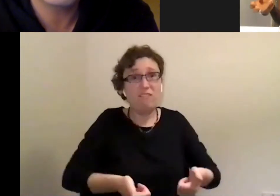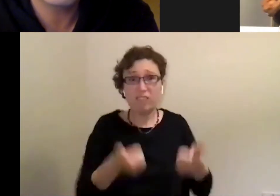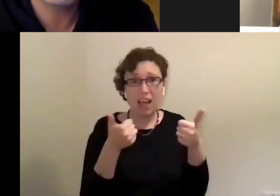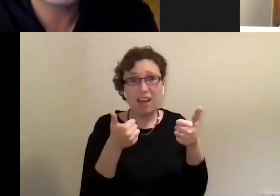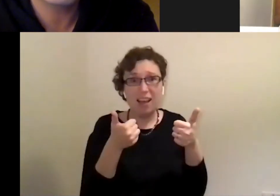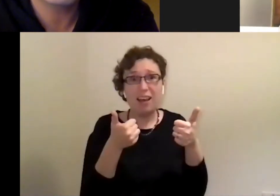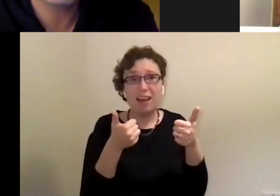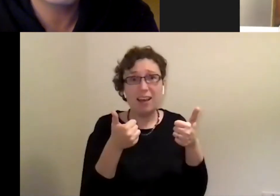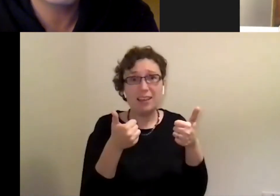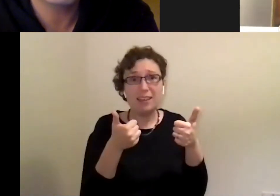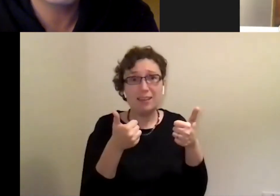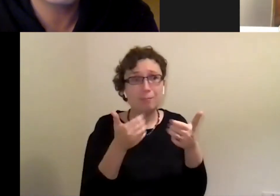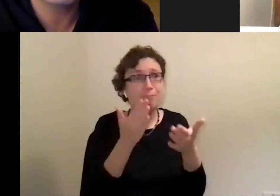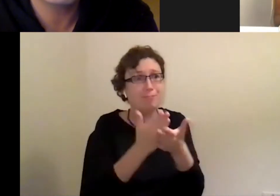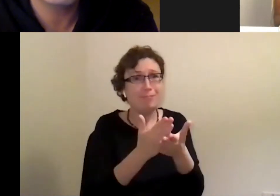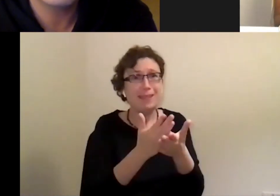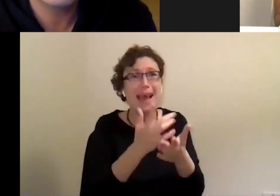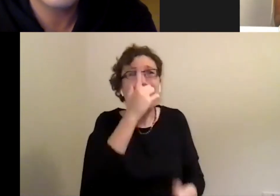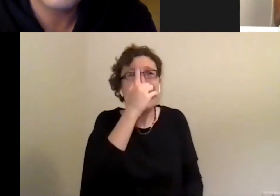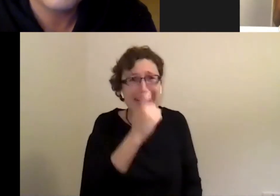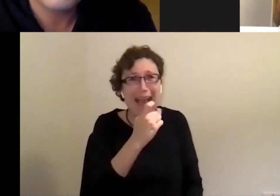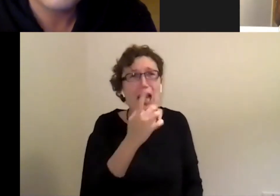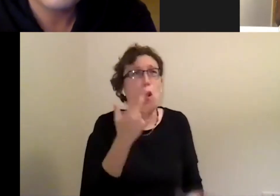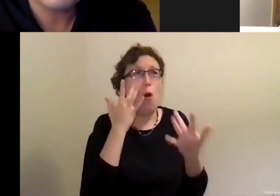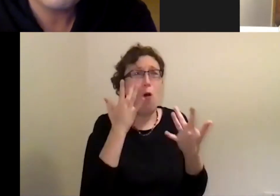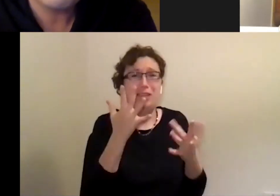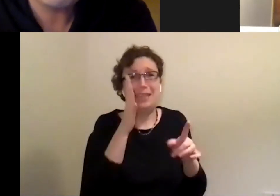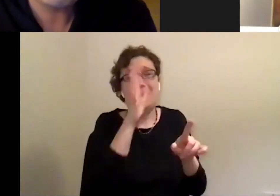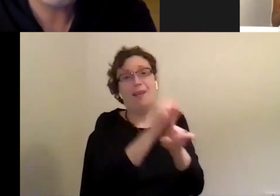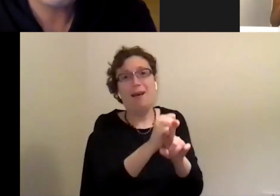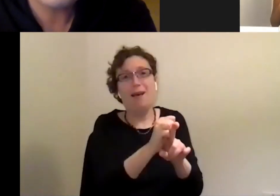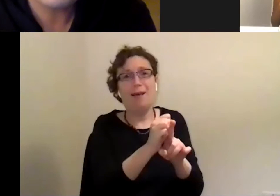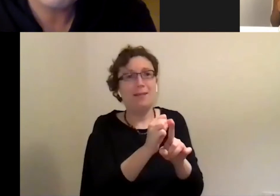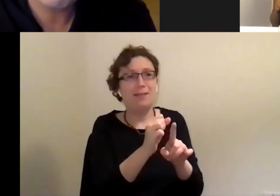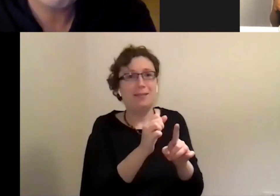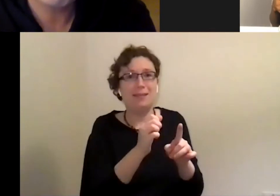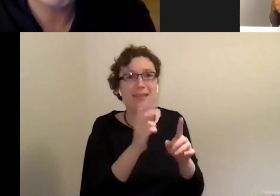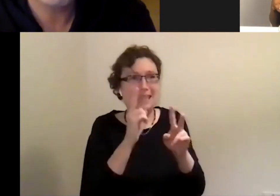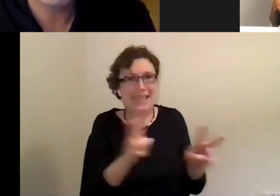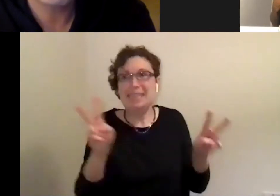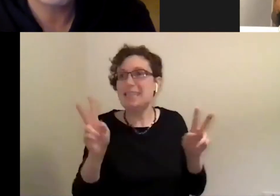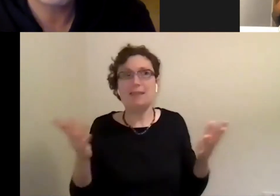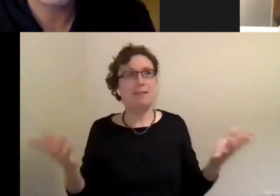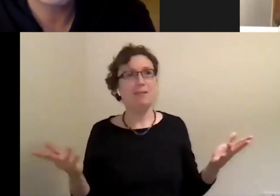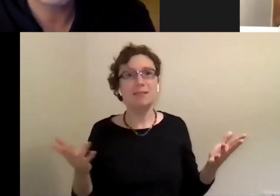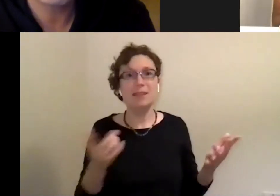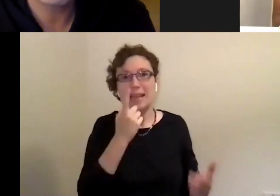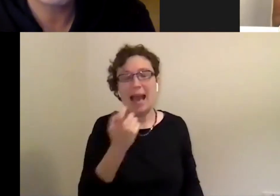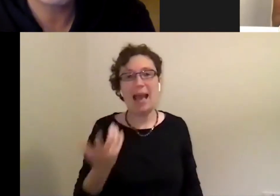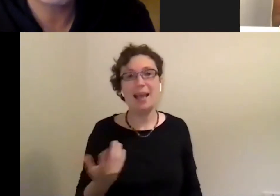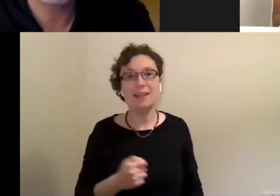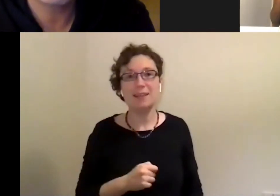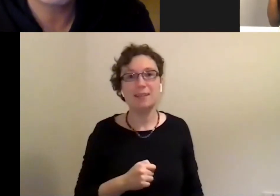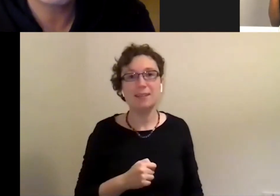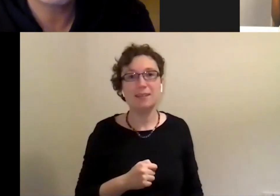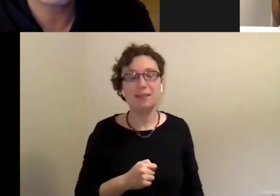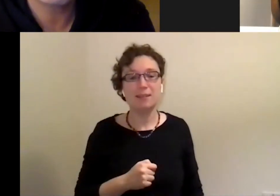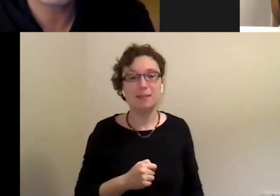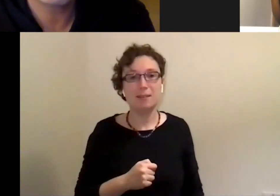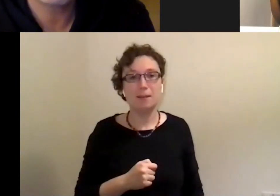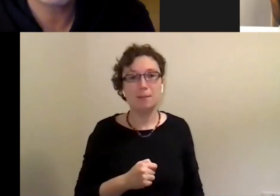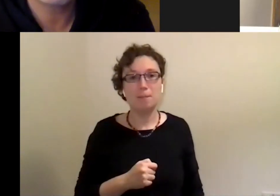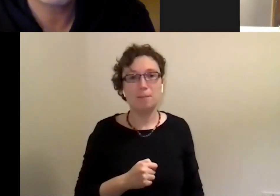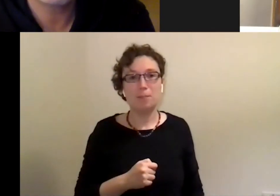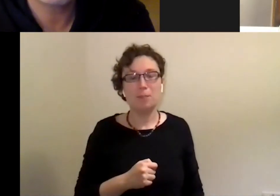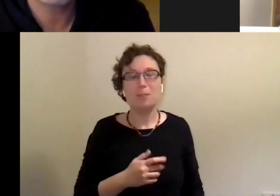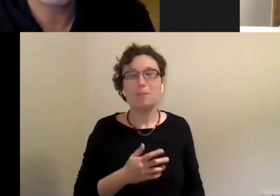see it, because we know you do. It's even worse when you say that you don't, because it's kind of like you're ignorant